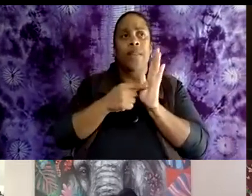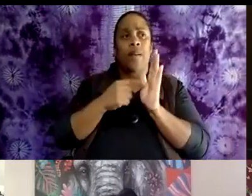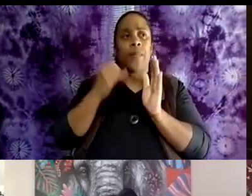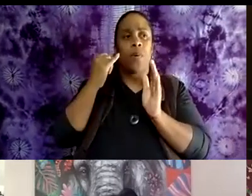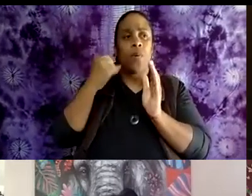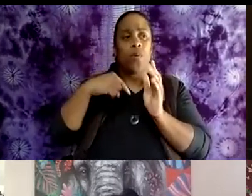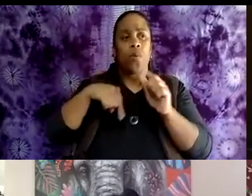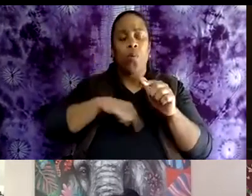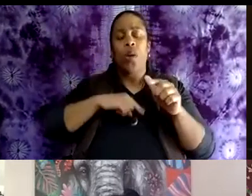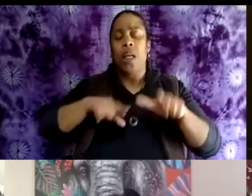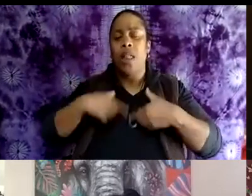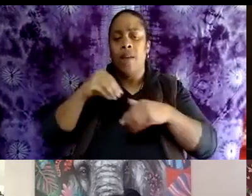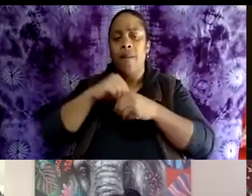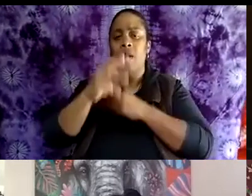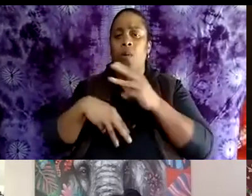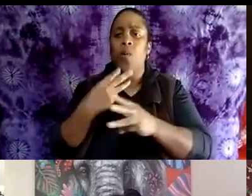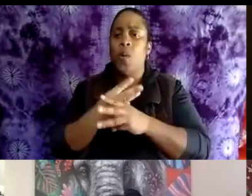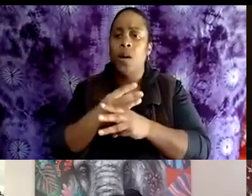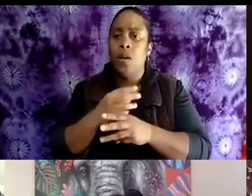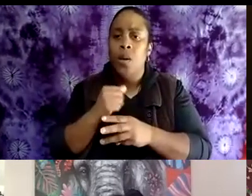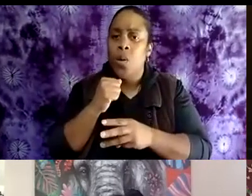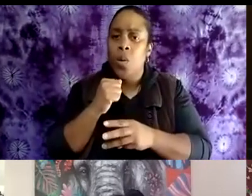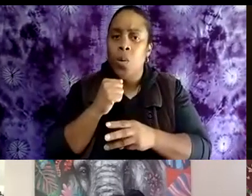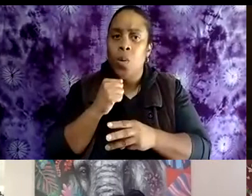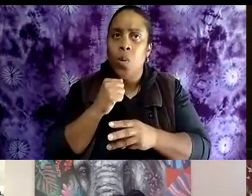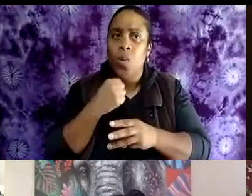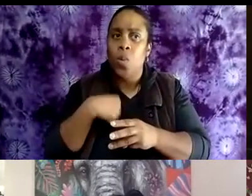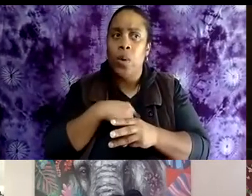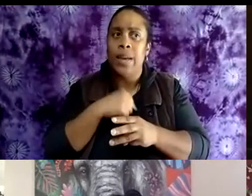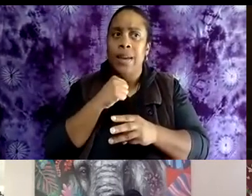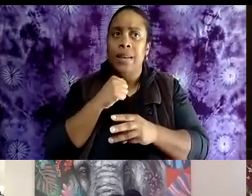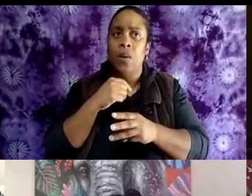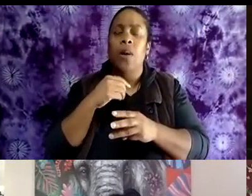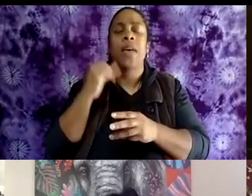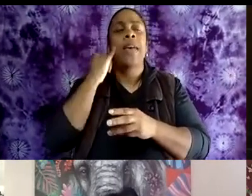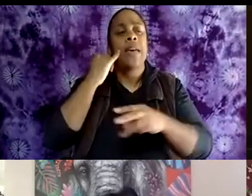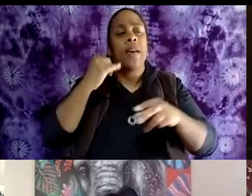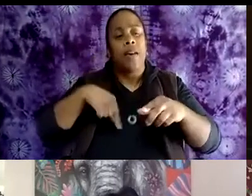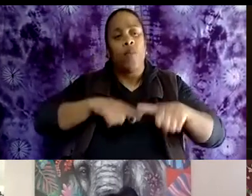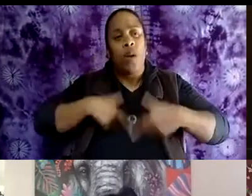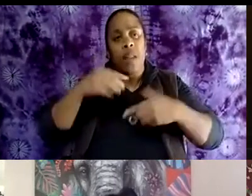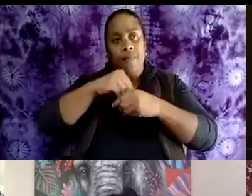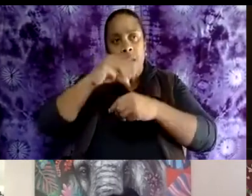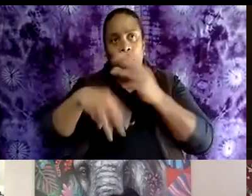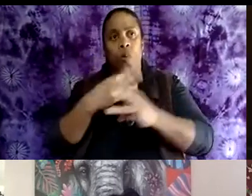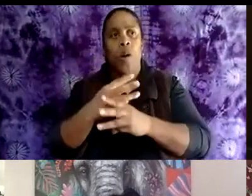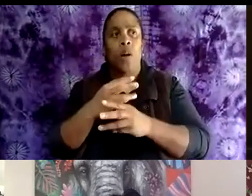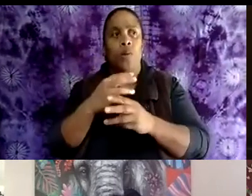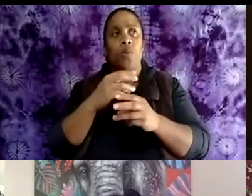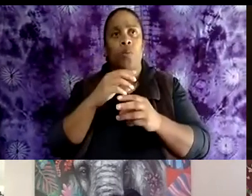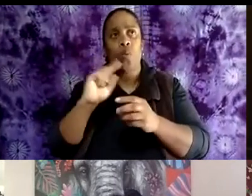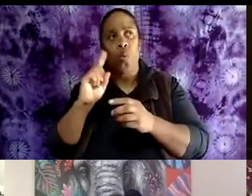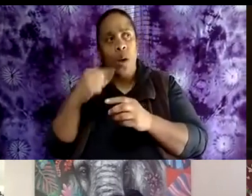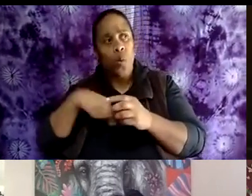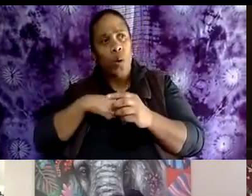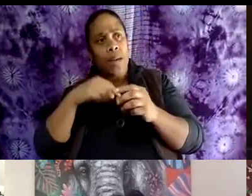each other, where we didn't have this exploitation that's occurring, and any number of things that keep us from living at peace